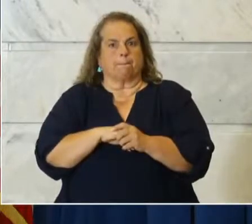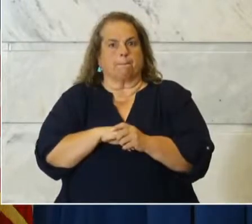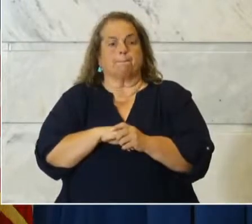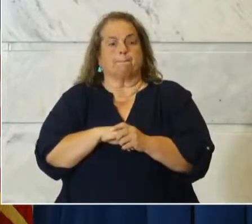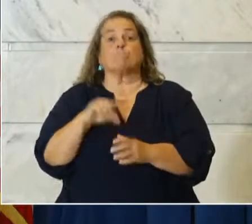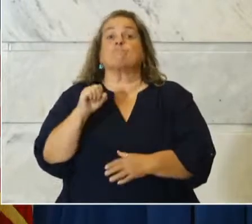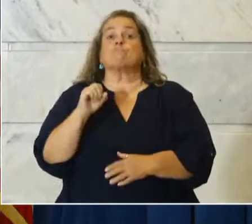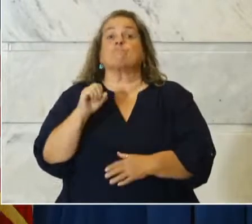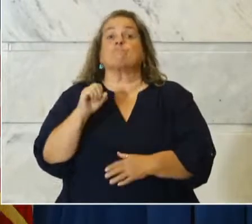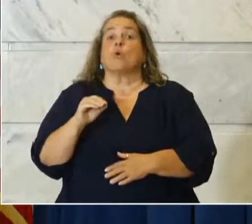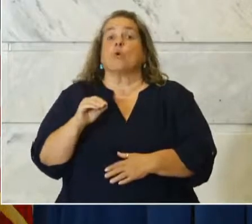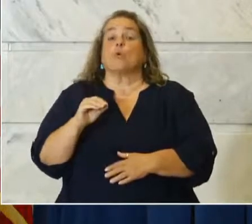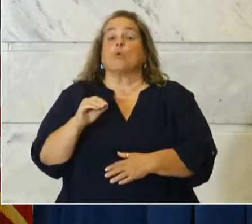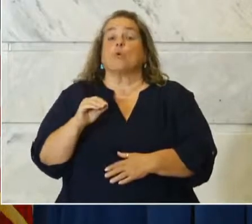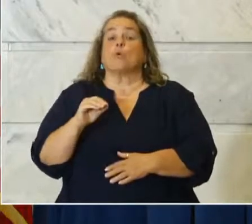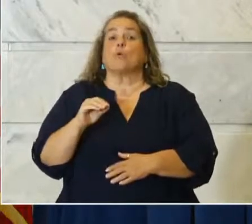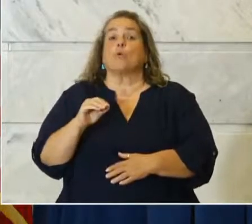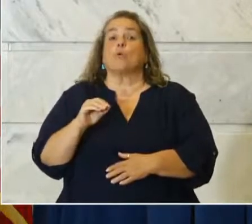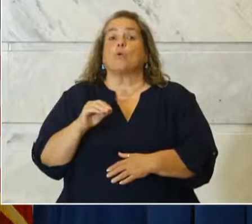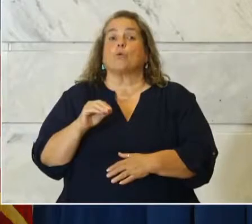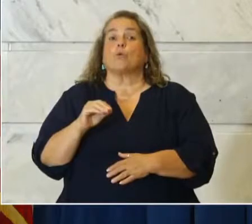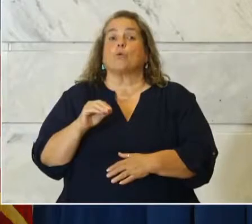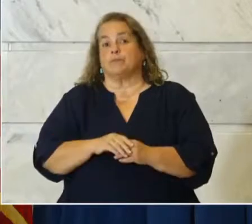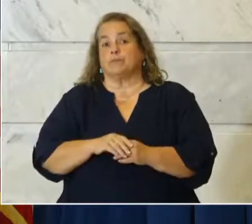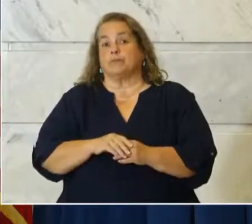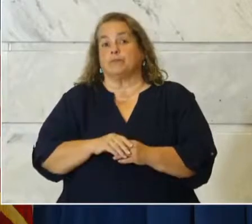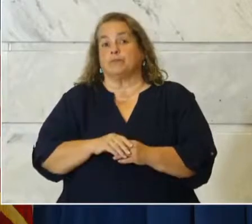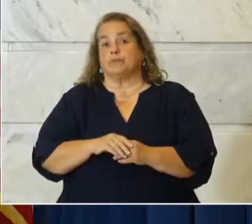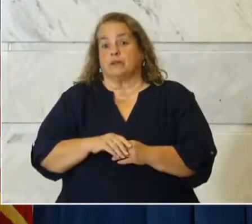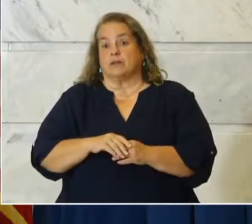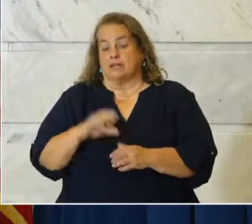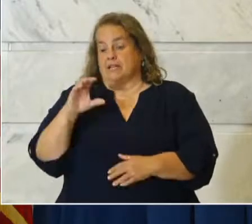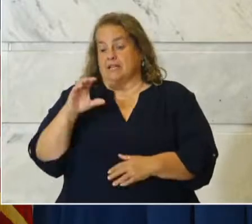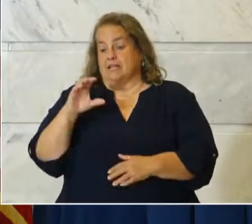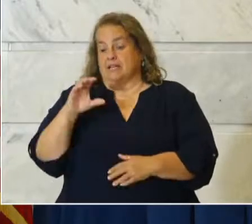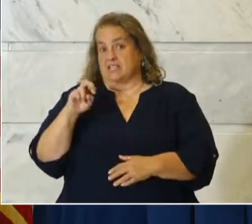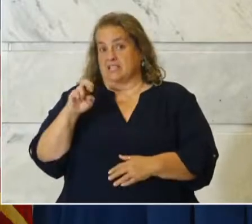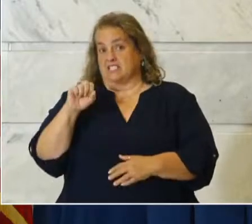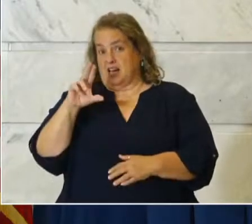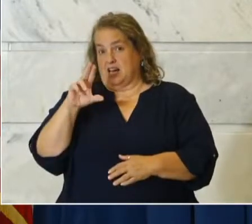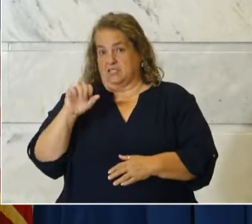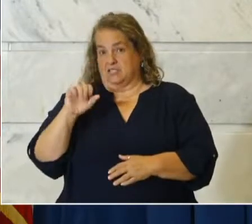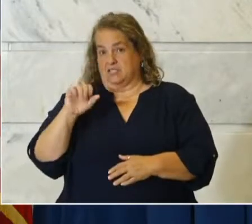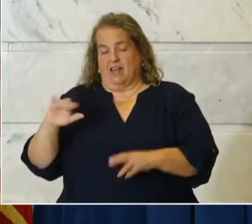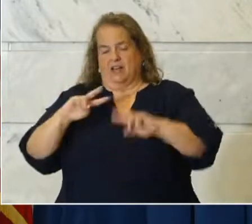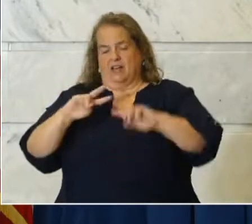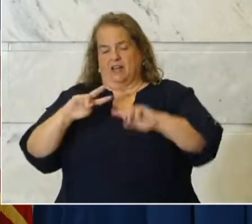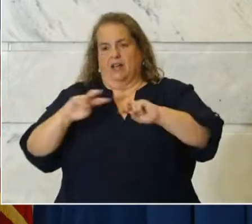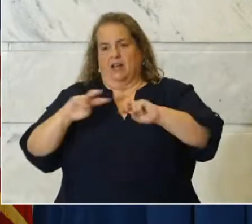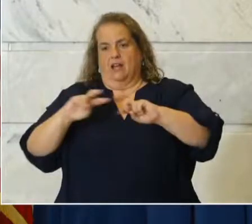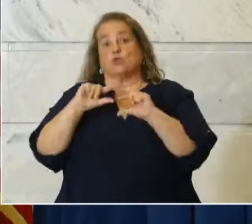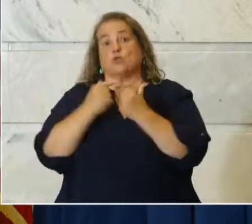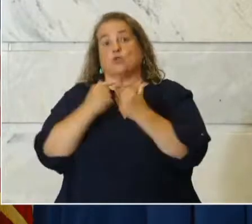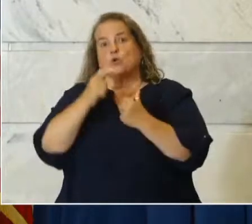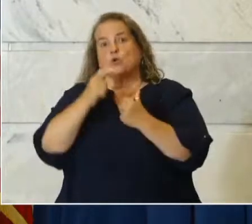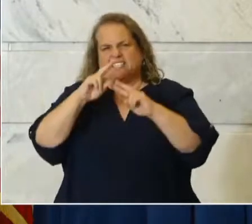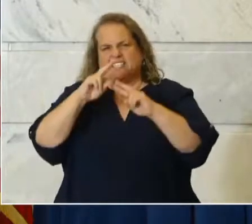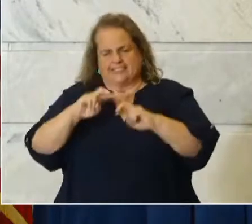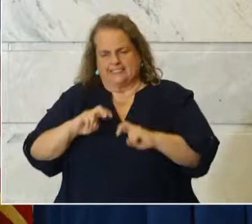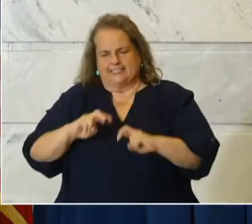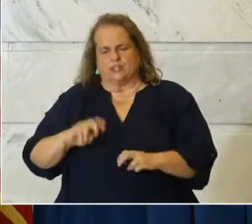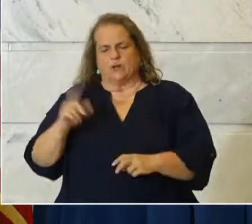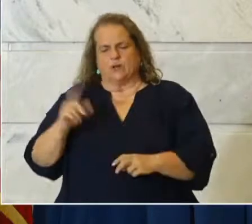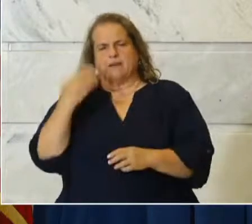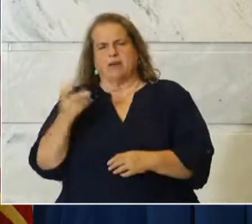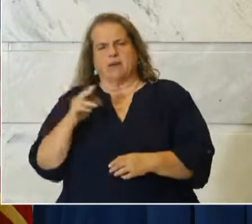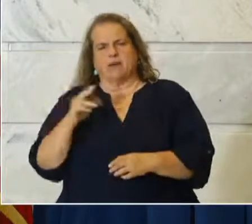So the consensus forecasting group, that's a group that comes in, that gives us an estimate, and we've got to